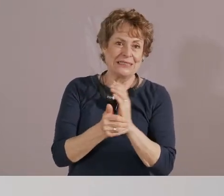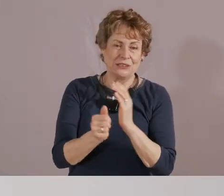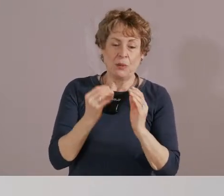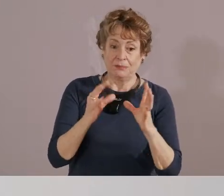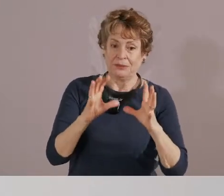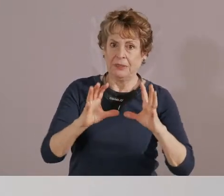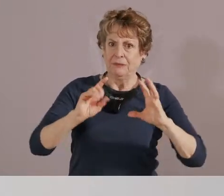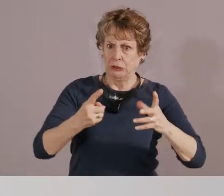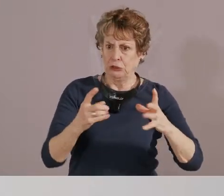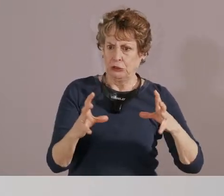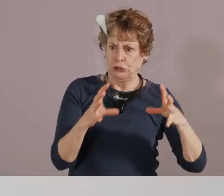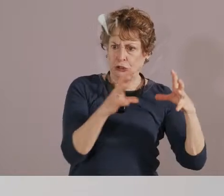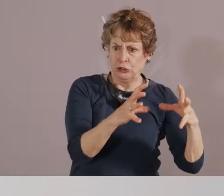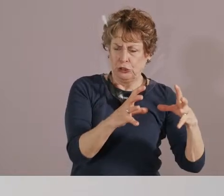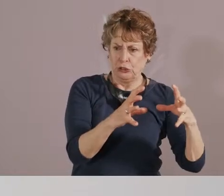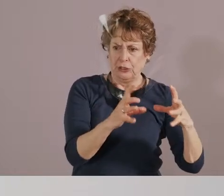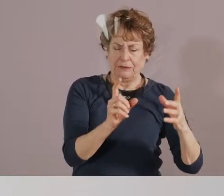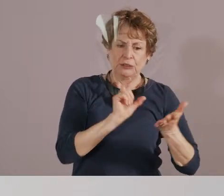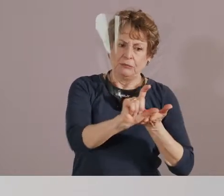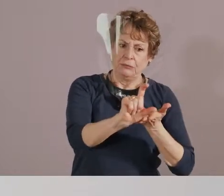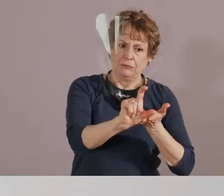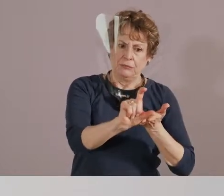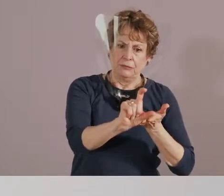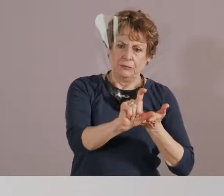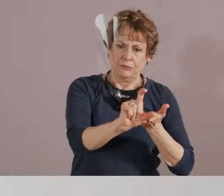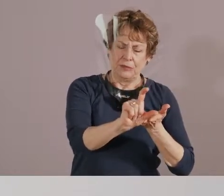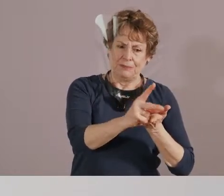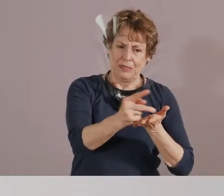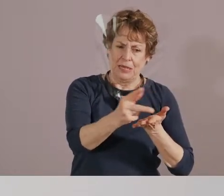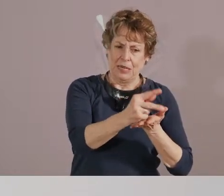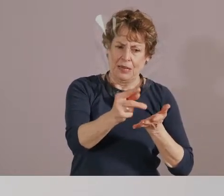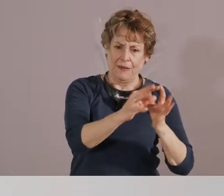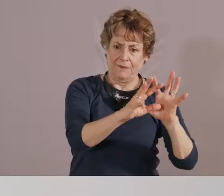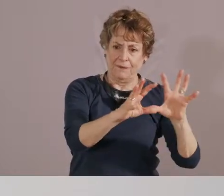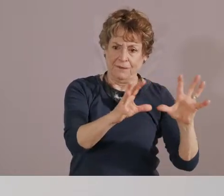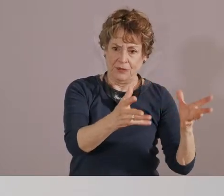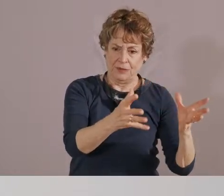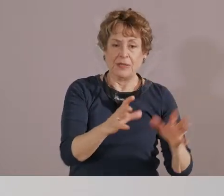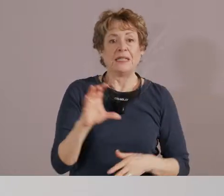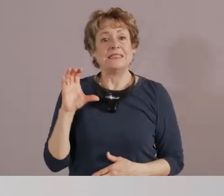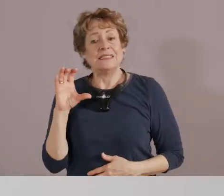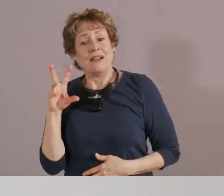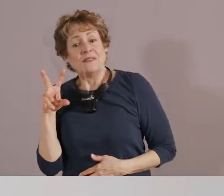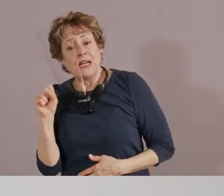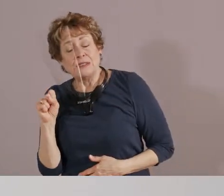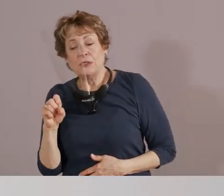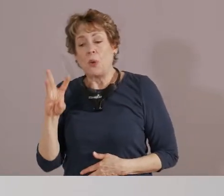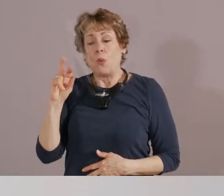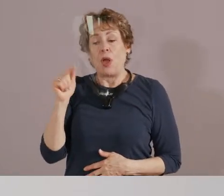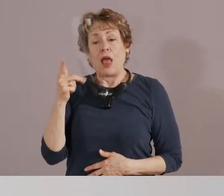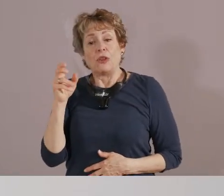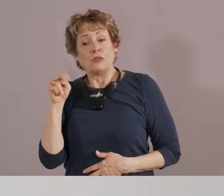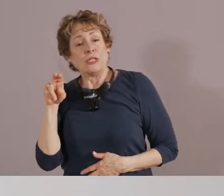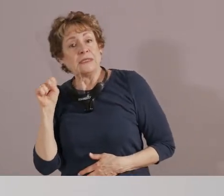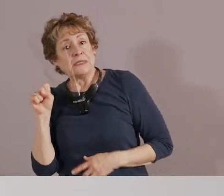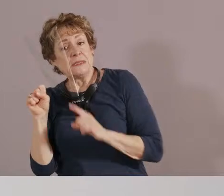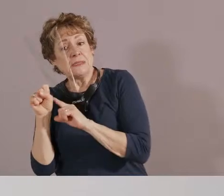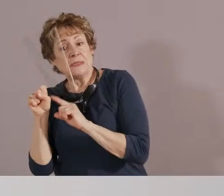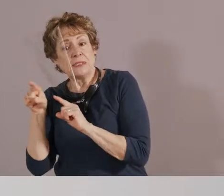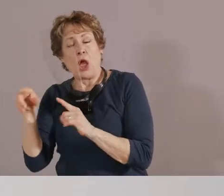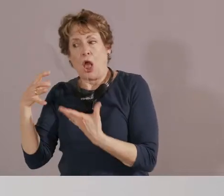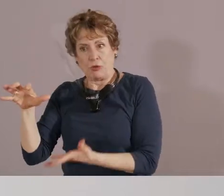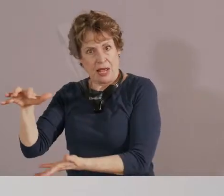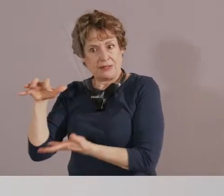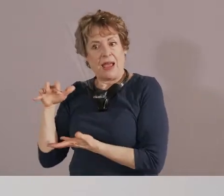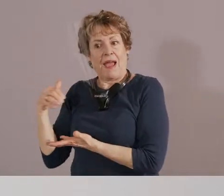and Walgreens have the vaccine that they need for that program. So what is going on in the community is not taking those